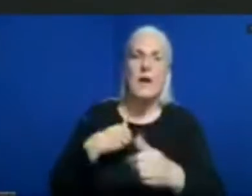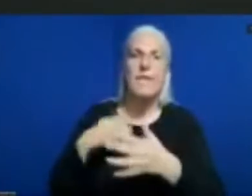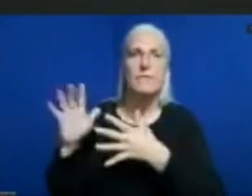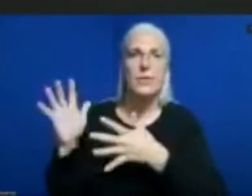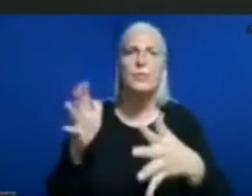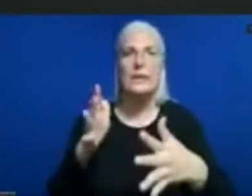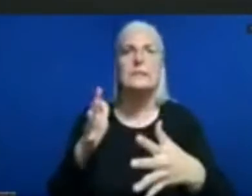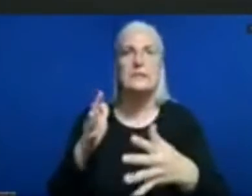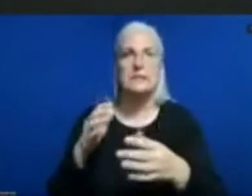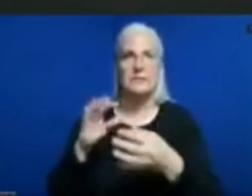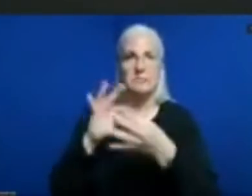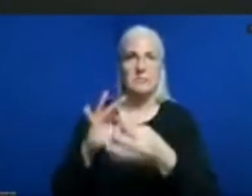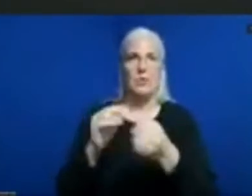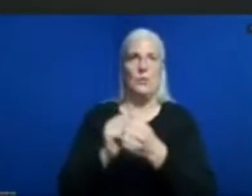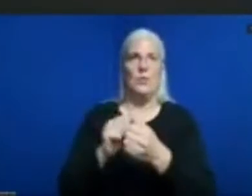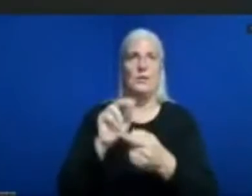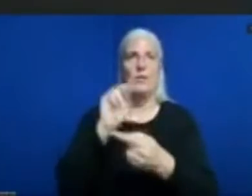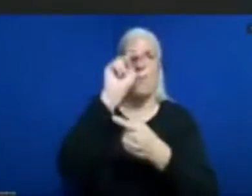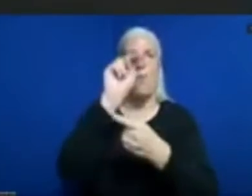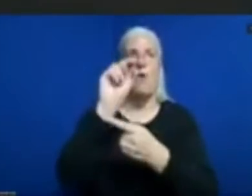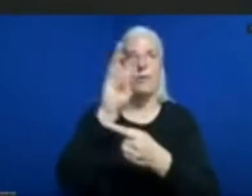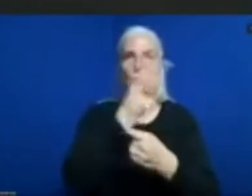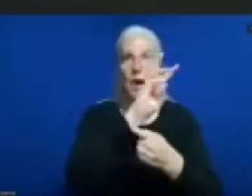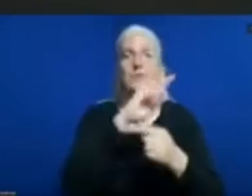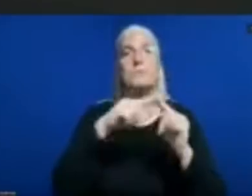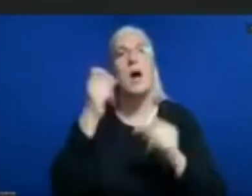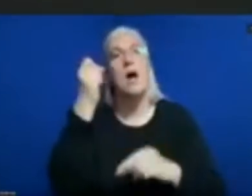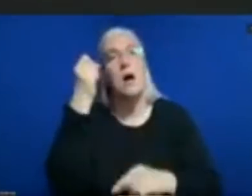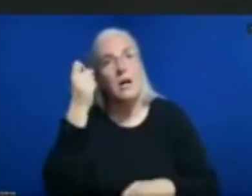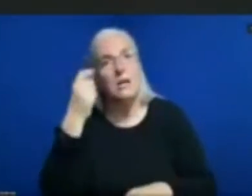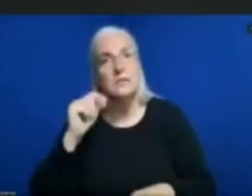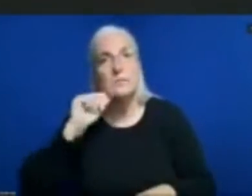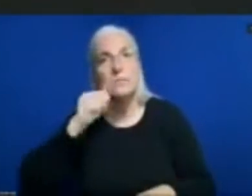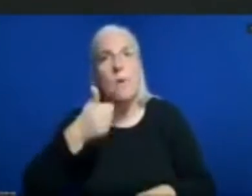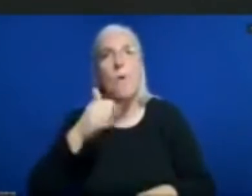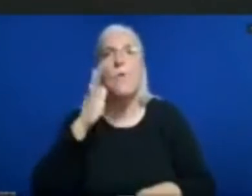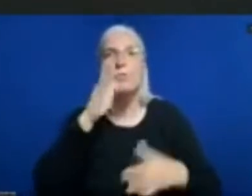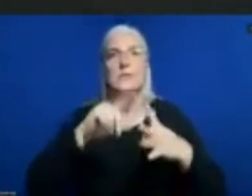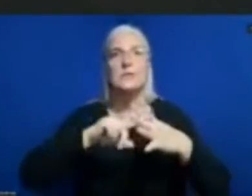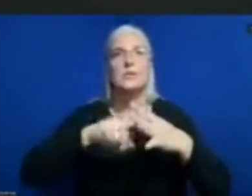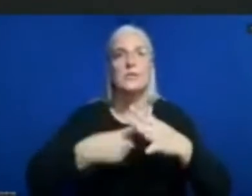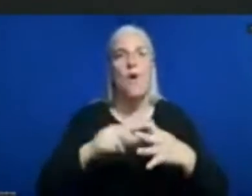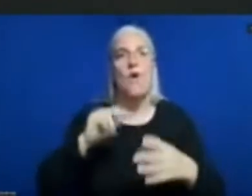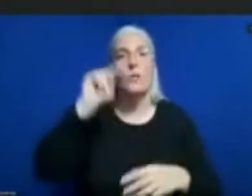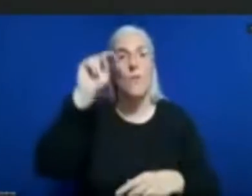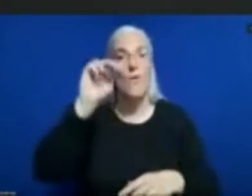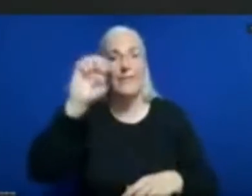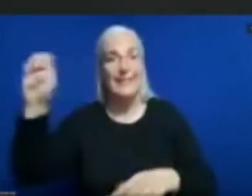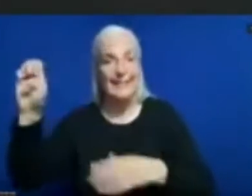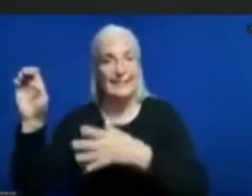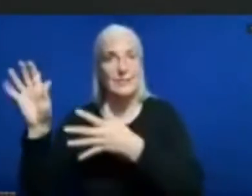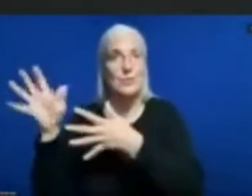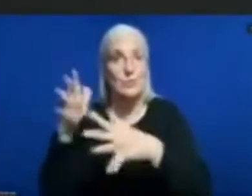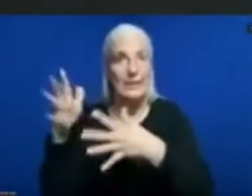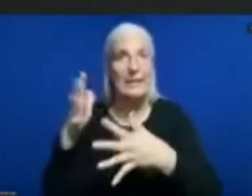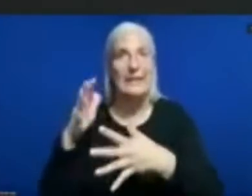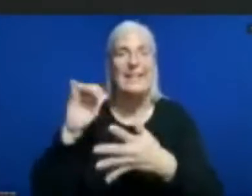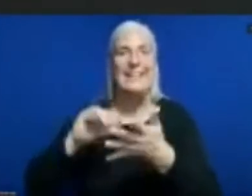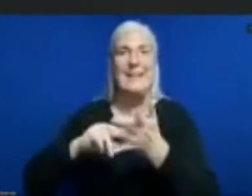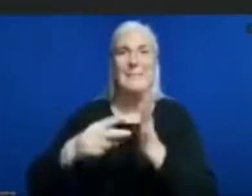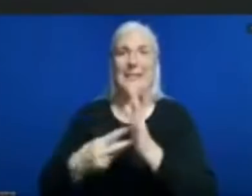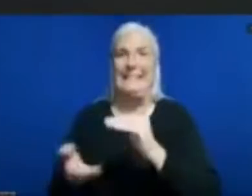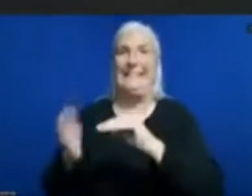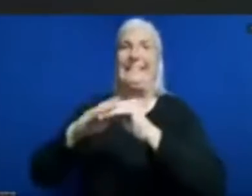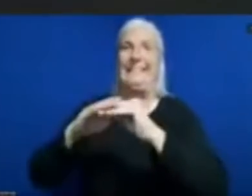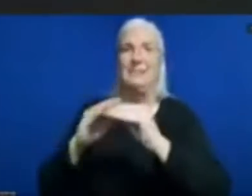tonight and tomorrow. They are going to be a little bit elevated, so we're looking at winds probably in the 10 to 20 mile an hour range. And as we